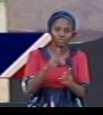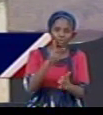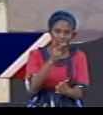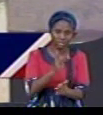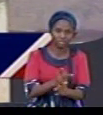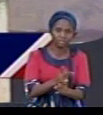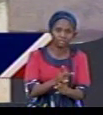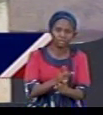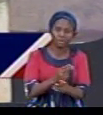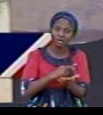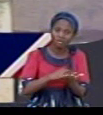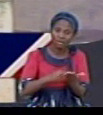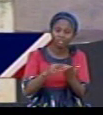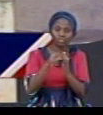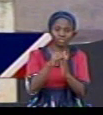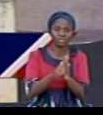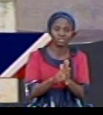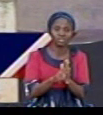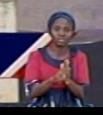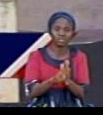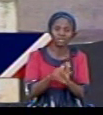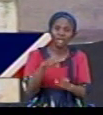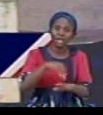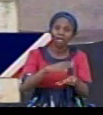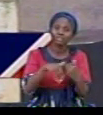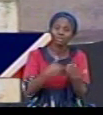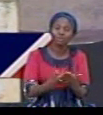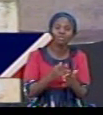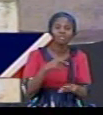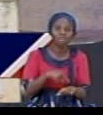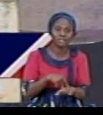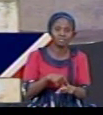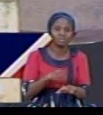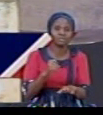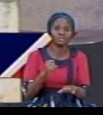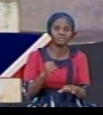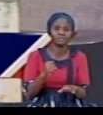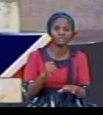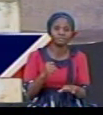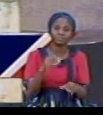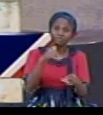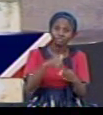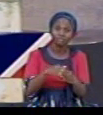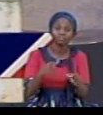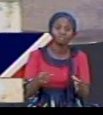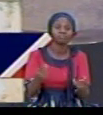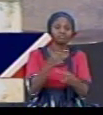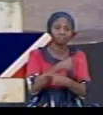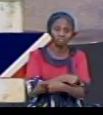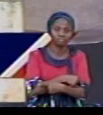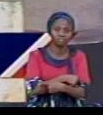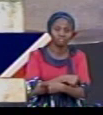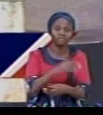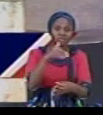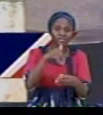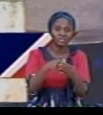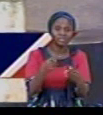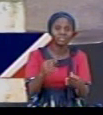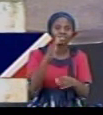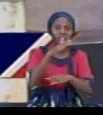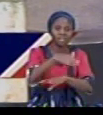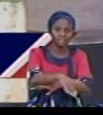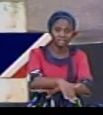preserve righteousness at all times, in the day, in the